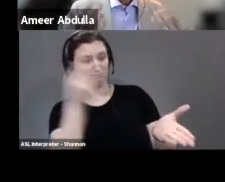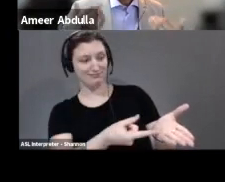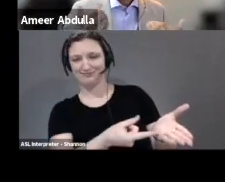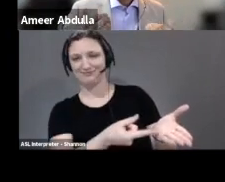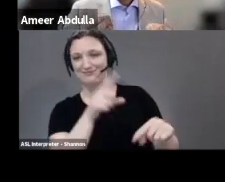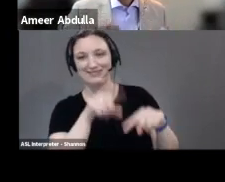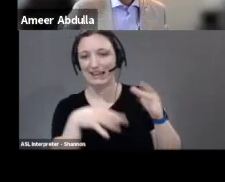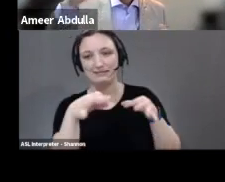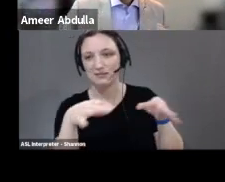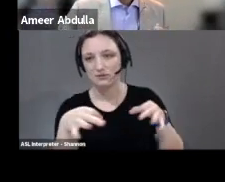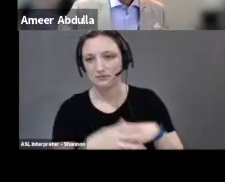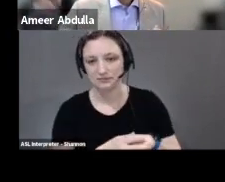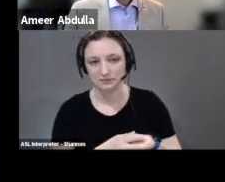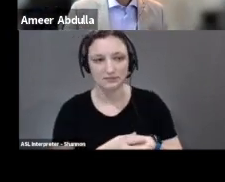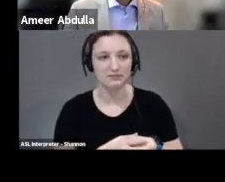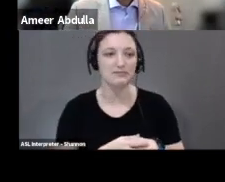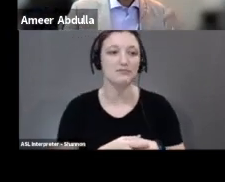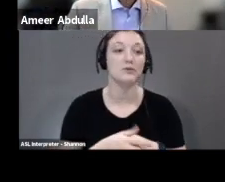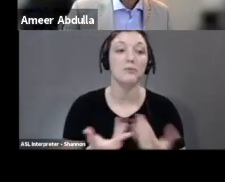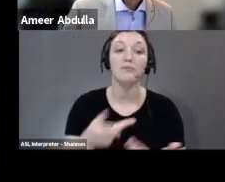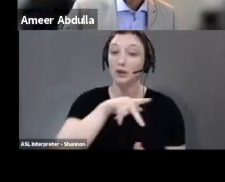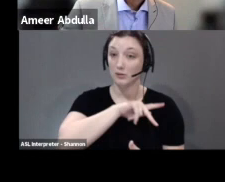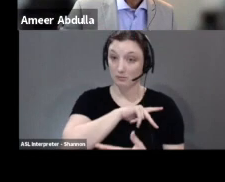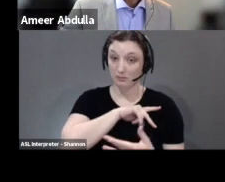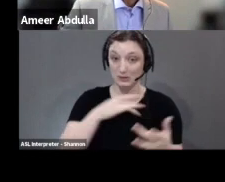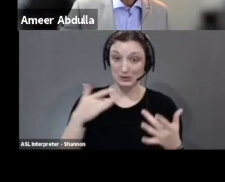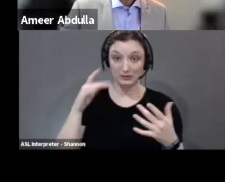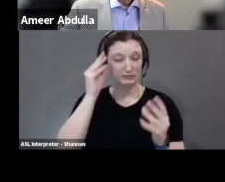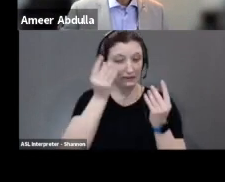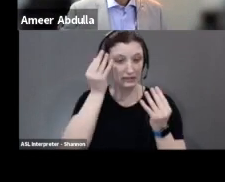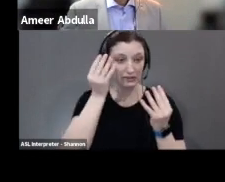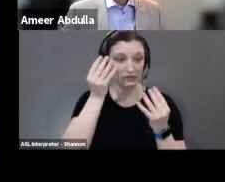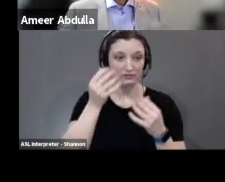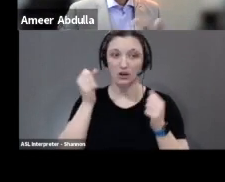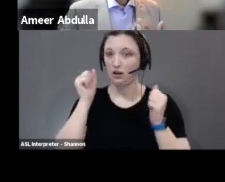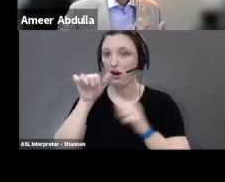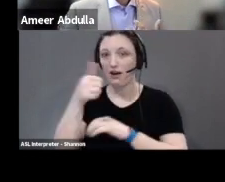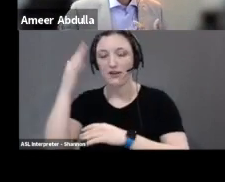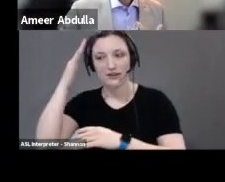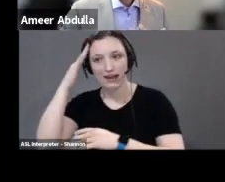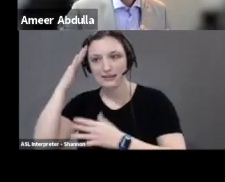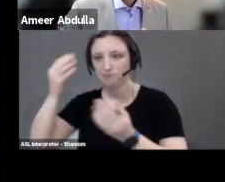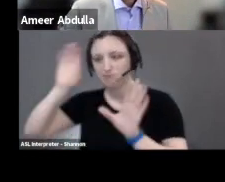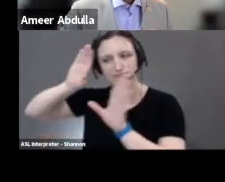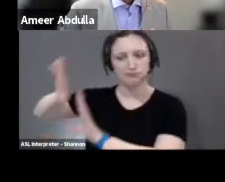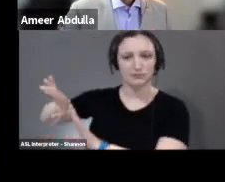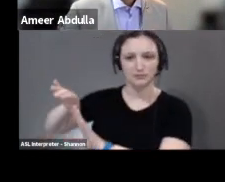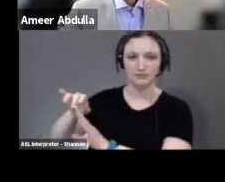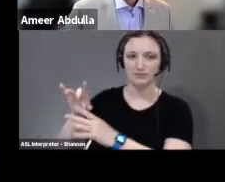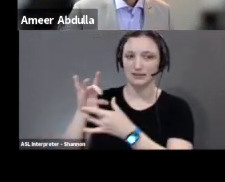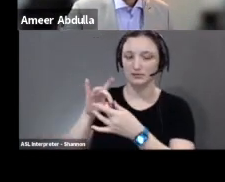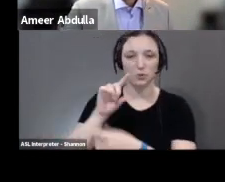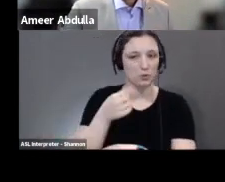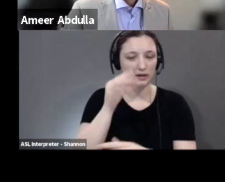a pure personal side, again, you take off all the other hats except the employee hat. What's important? Well, there might be options to split income